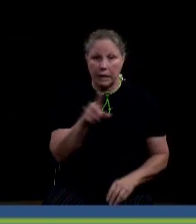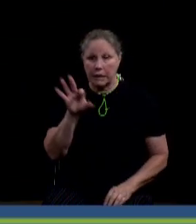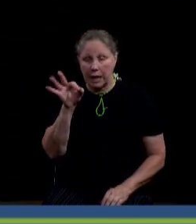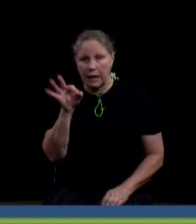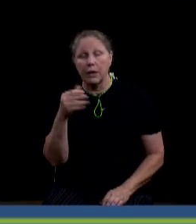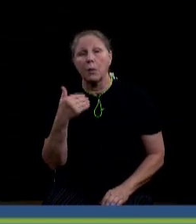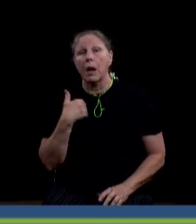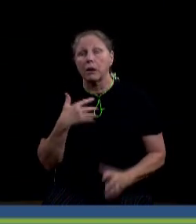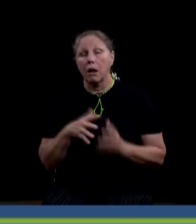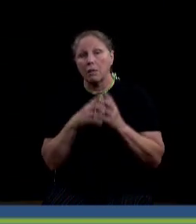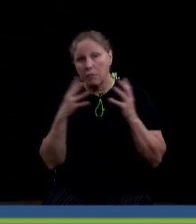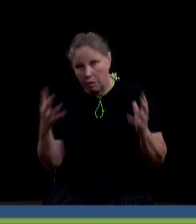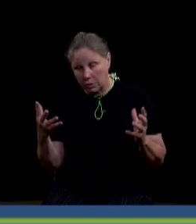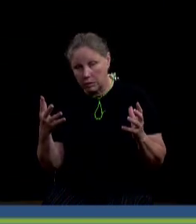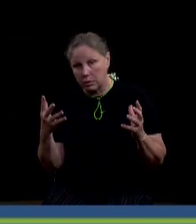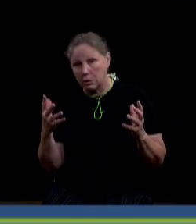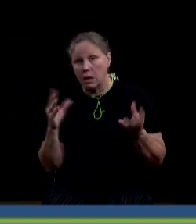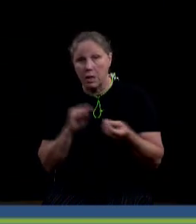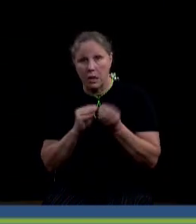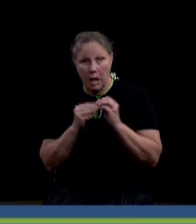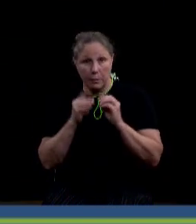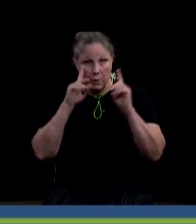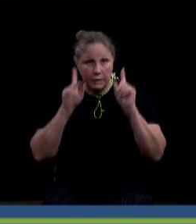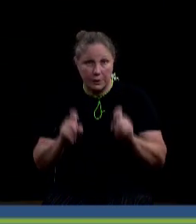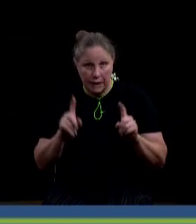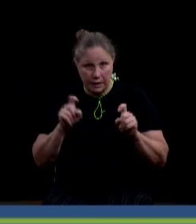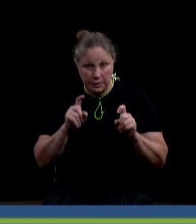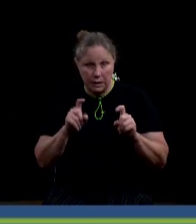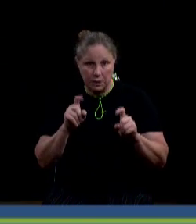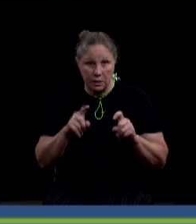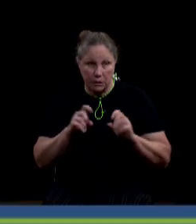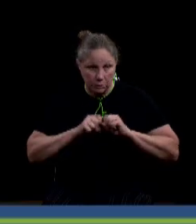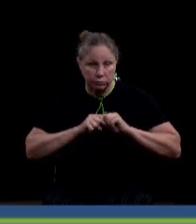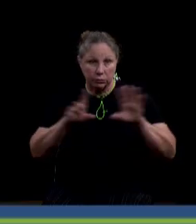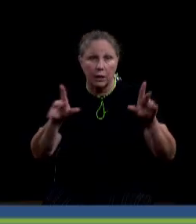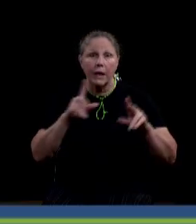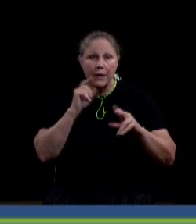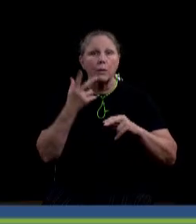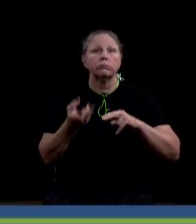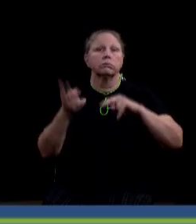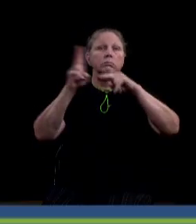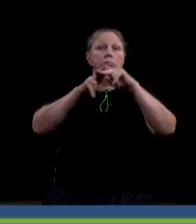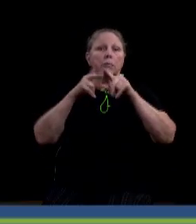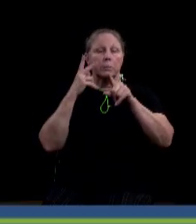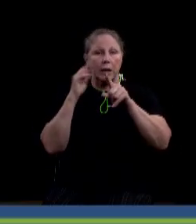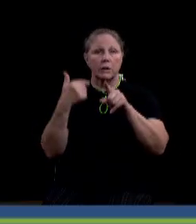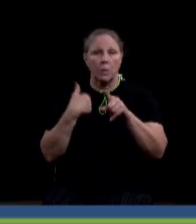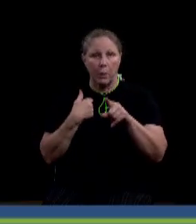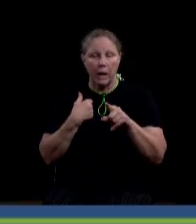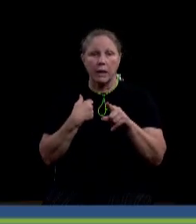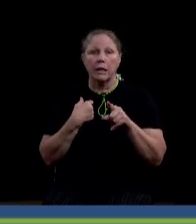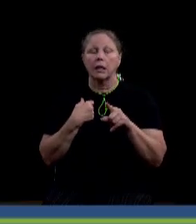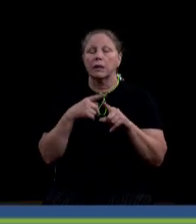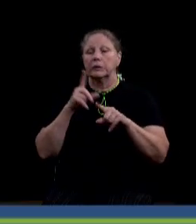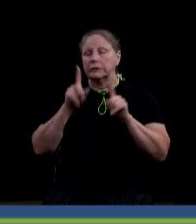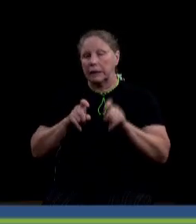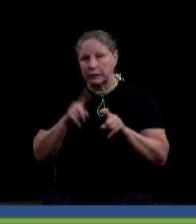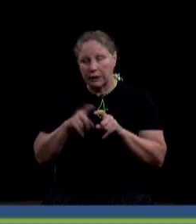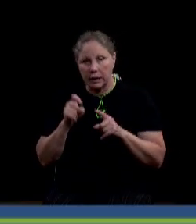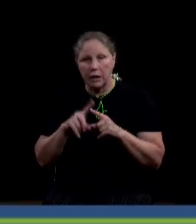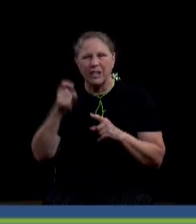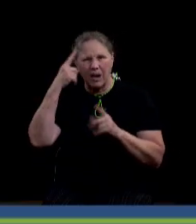testing, and that's where the spike in the curve is, because we did long-term testing. The governor's order mandated that we do all the nursing